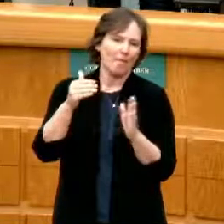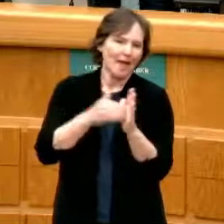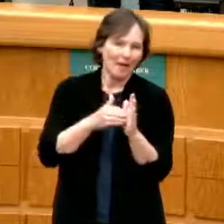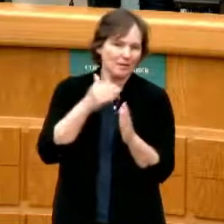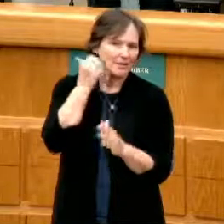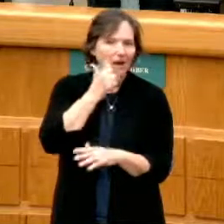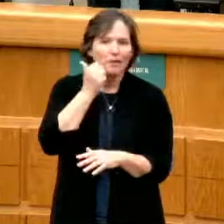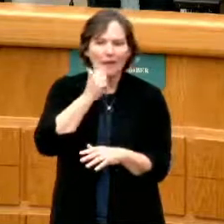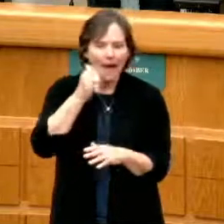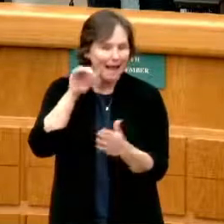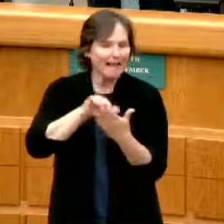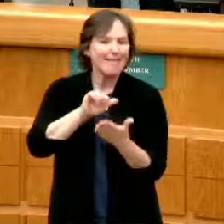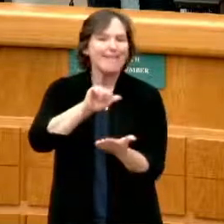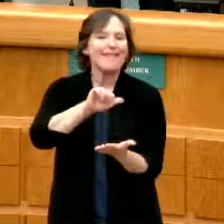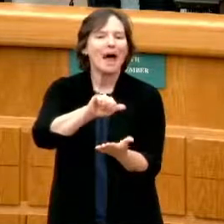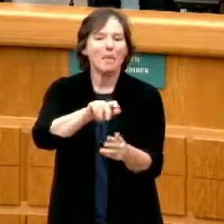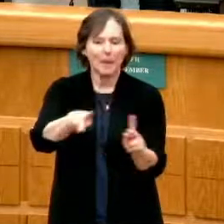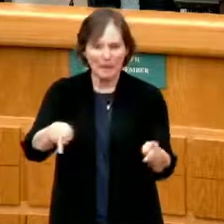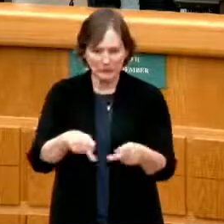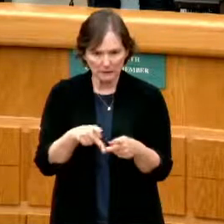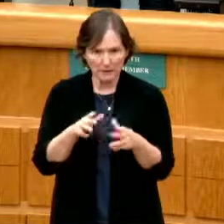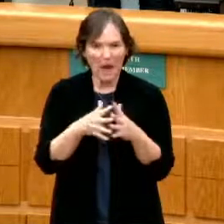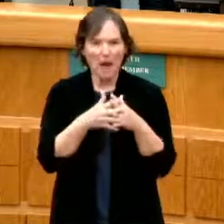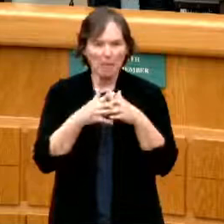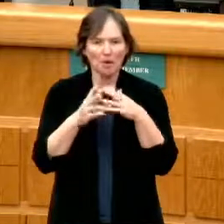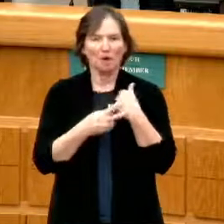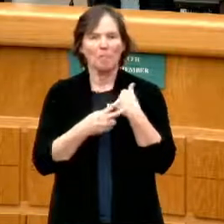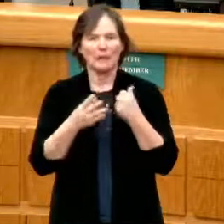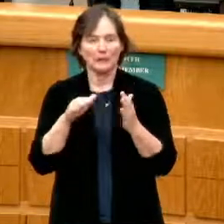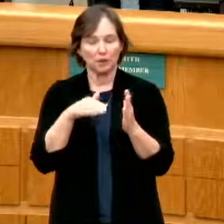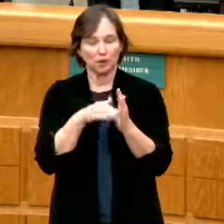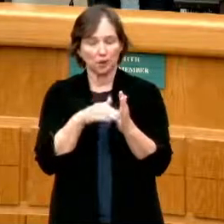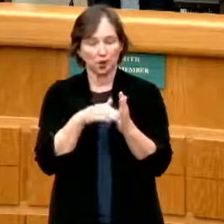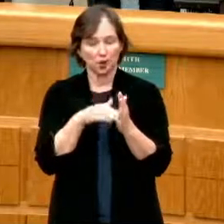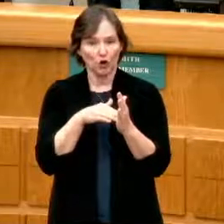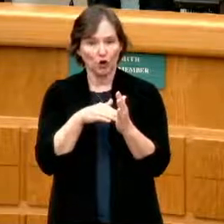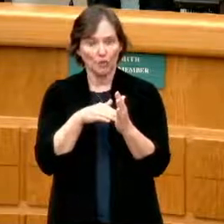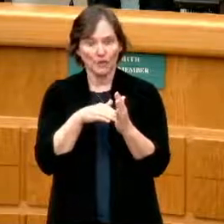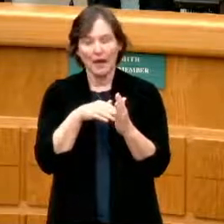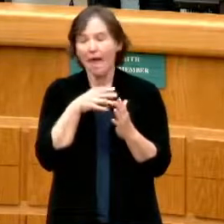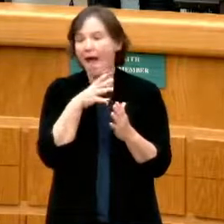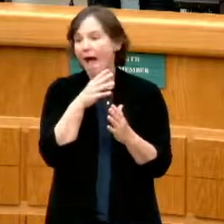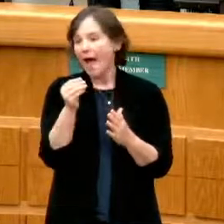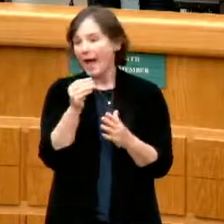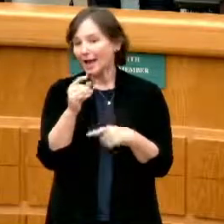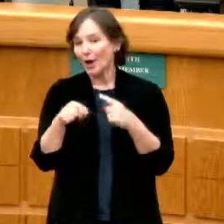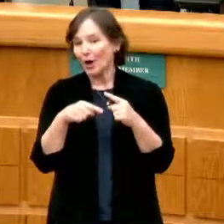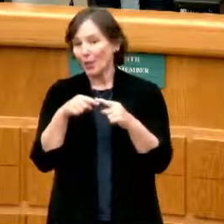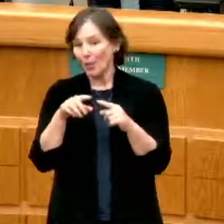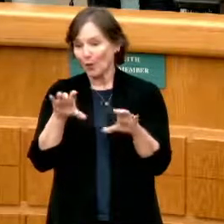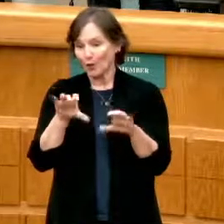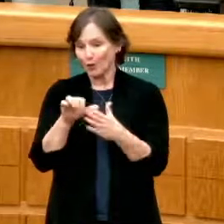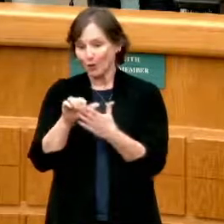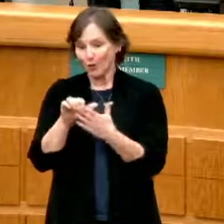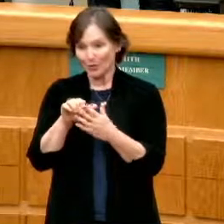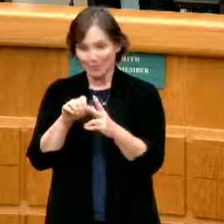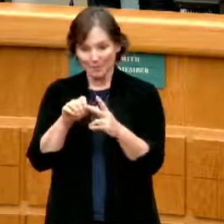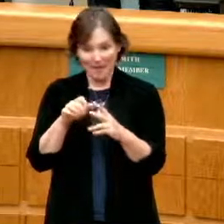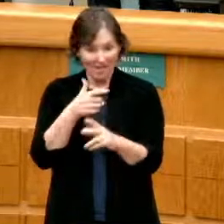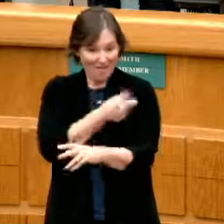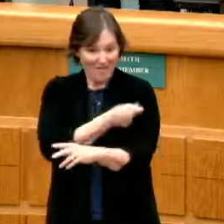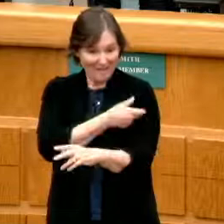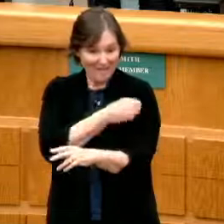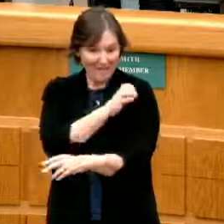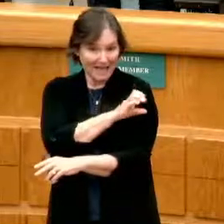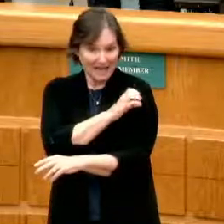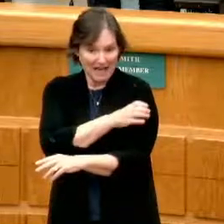venue. And guess what? As we do those particular sites there at American Bank, we're going to get better and better